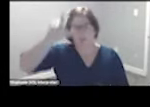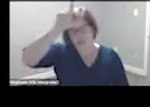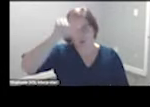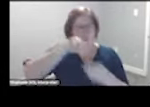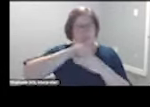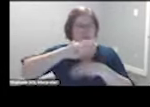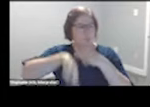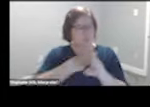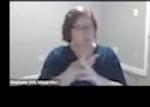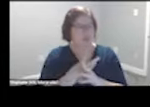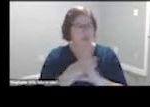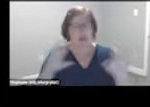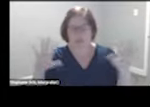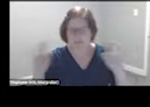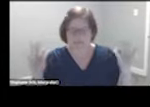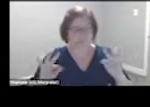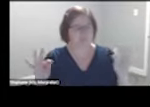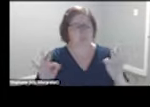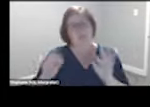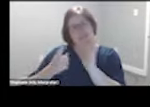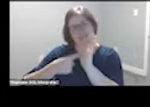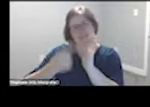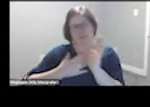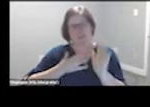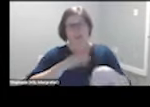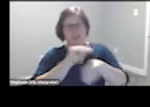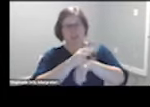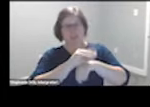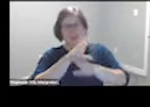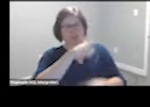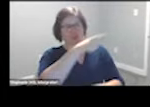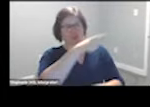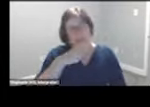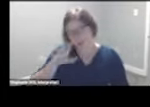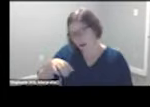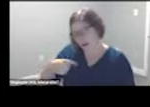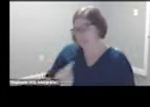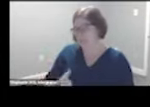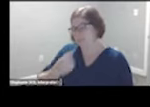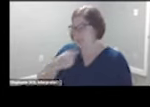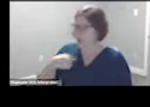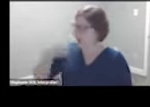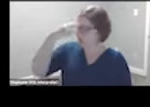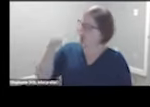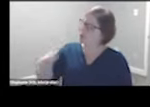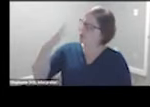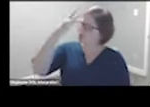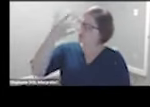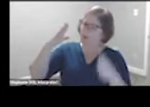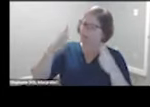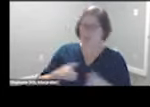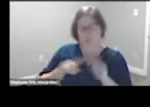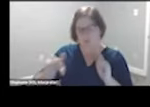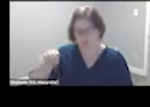not that clear. And then sometimes my advisor told me, "Oh, I'm so disappointing. I thought you were kind of a smart person, but you are not that